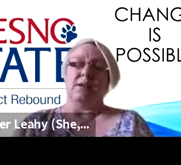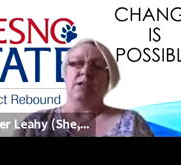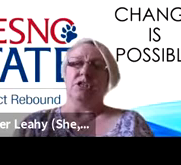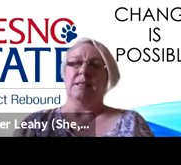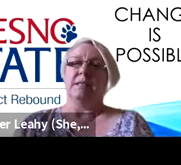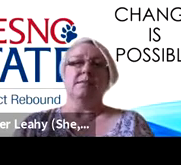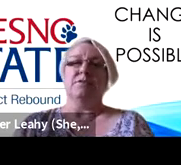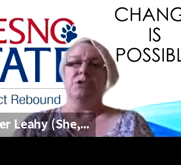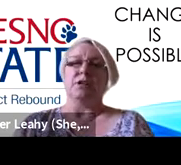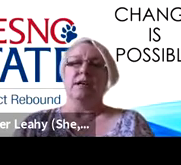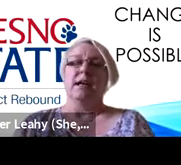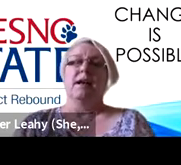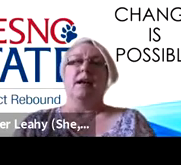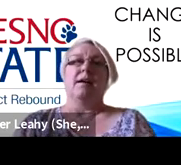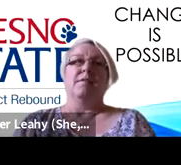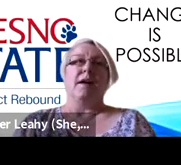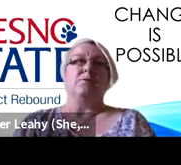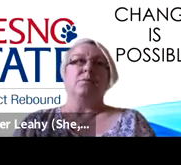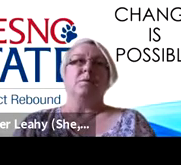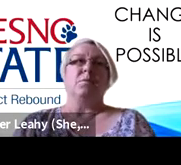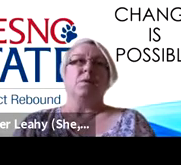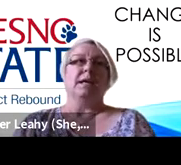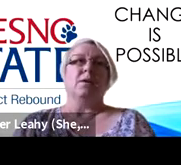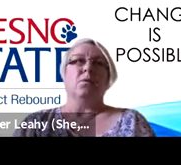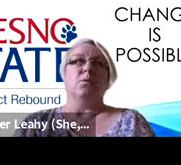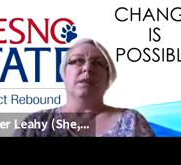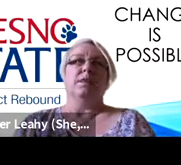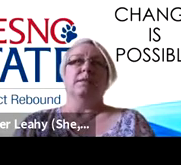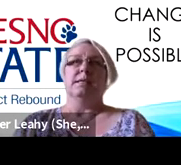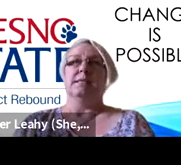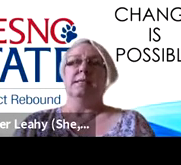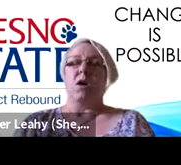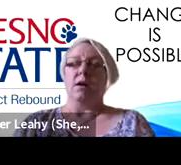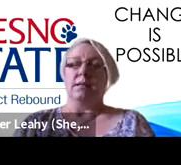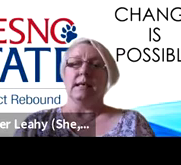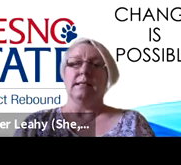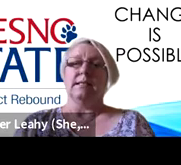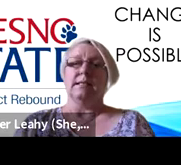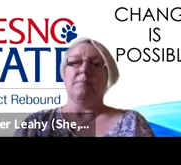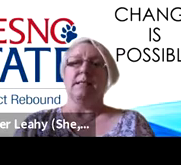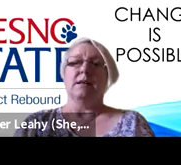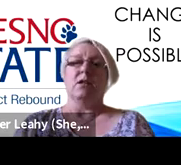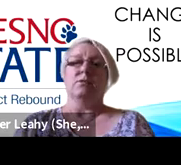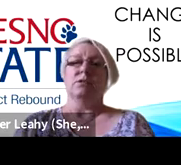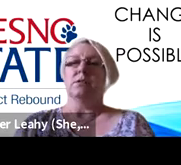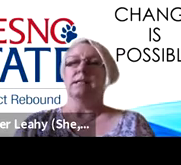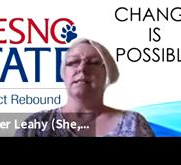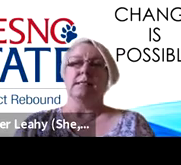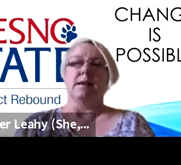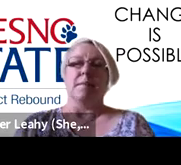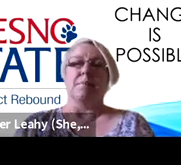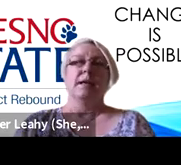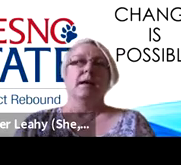this technology, but this is the future. In fact, we've been working with CDCR to get tablets in a closed